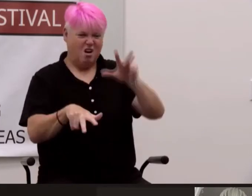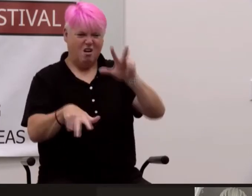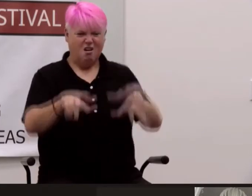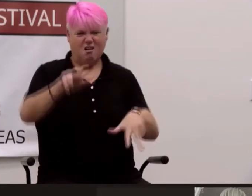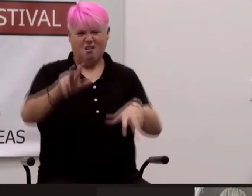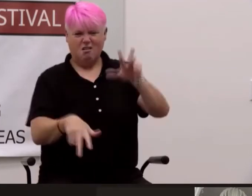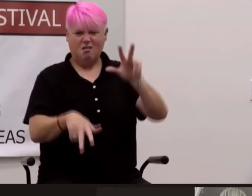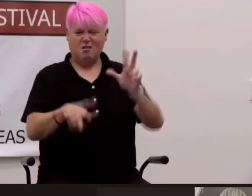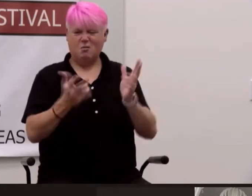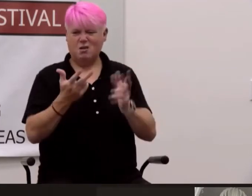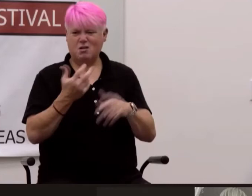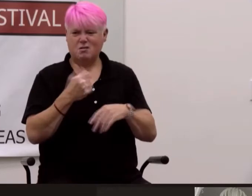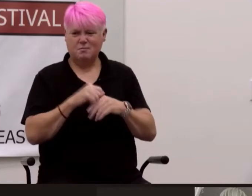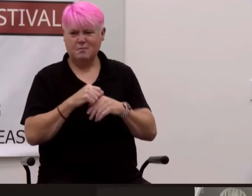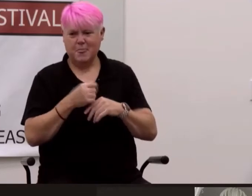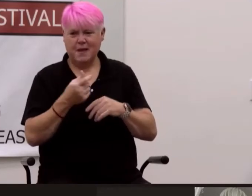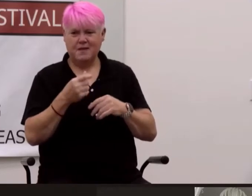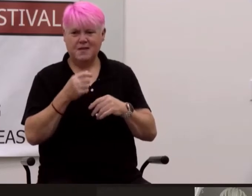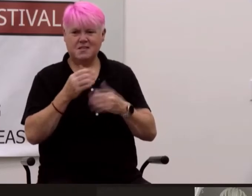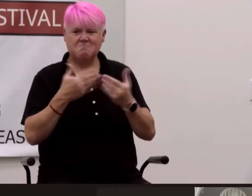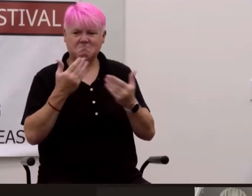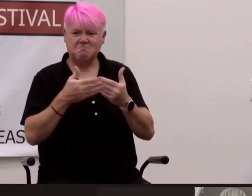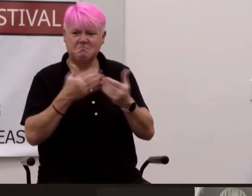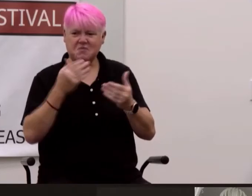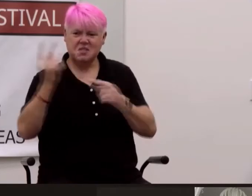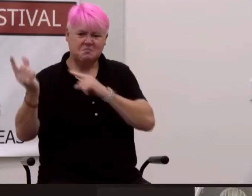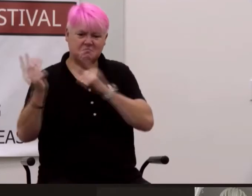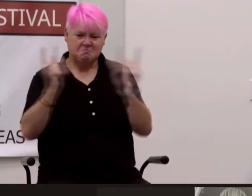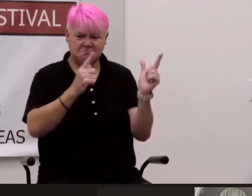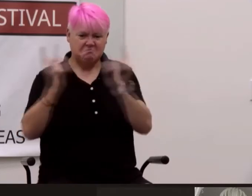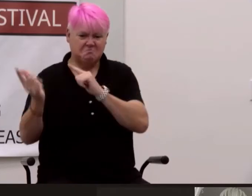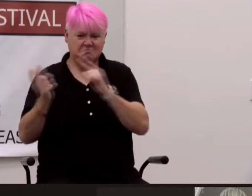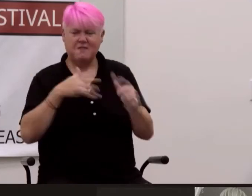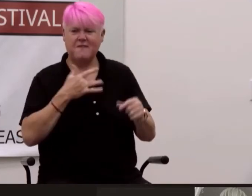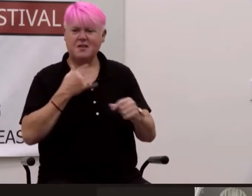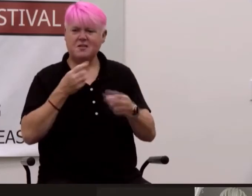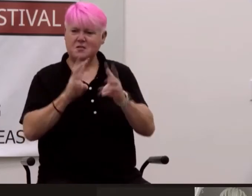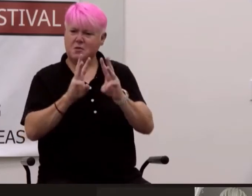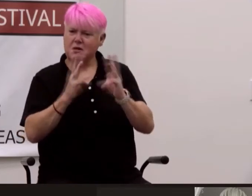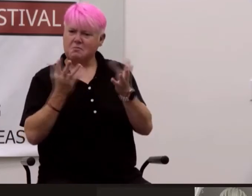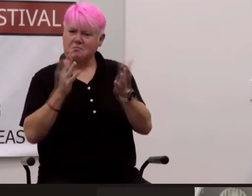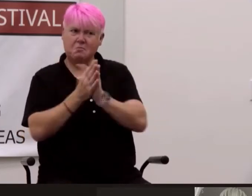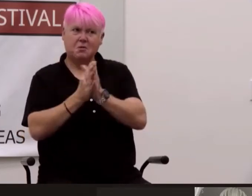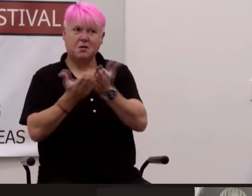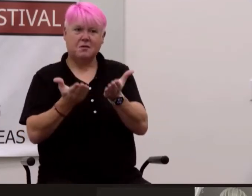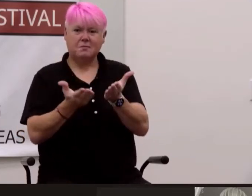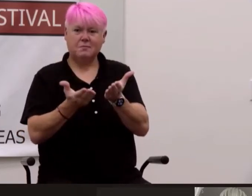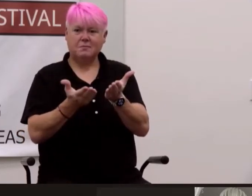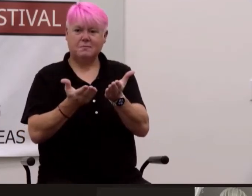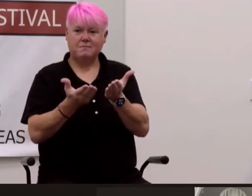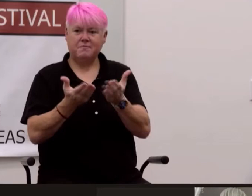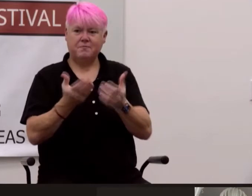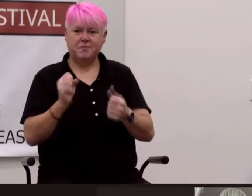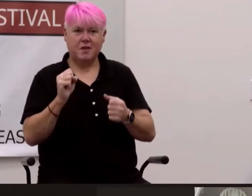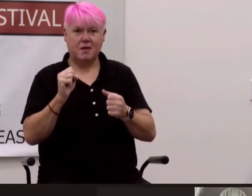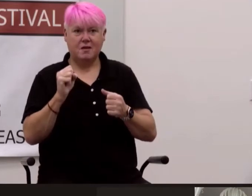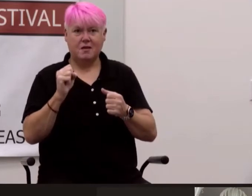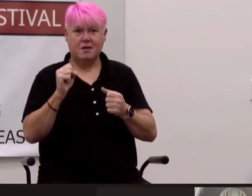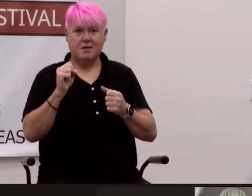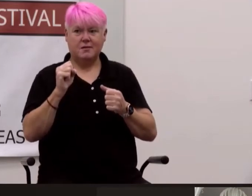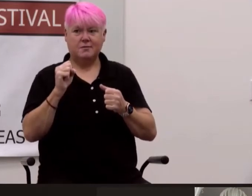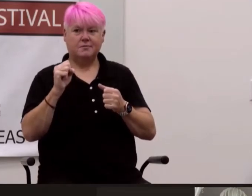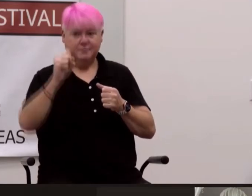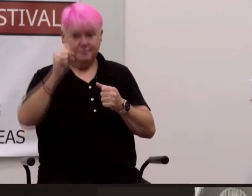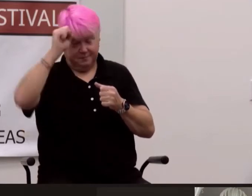and forth. And I think that's why the book feels the way it does, because Shane was so open to telling me what I needed